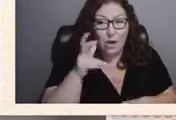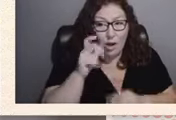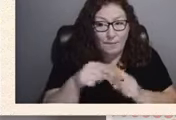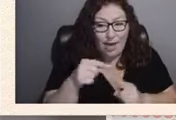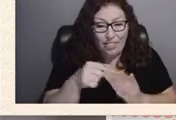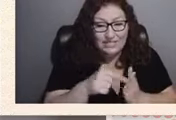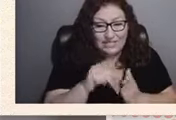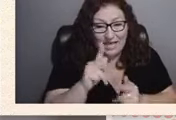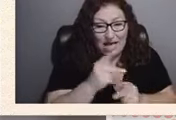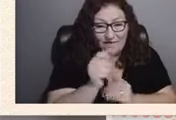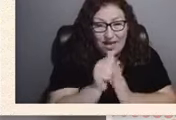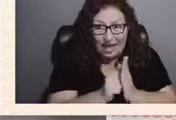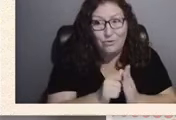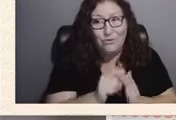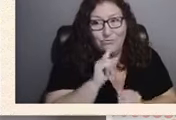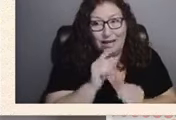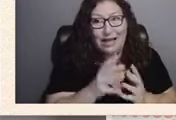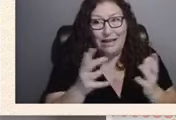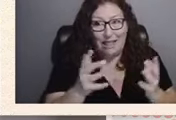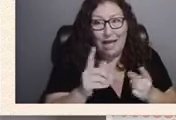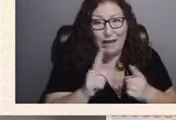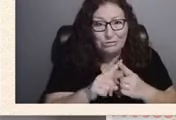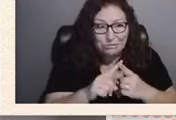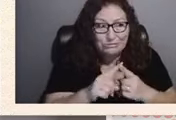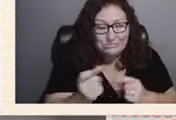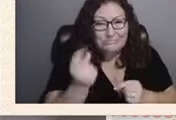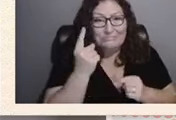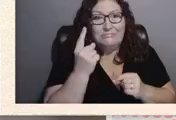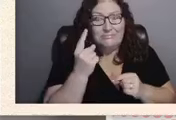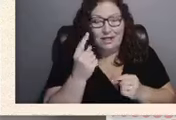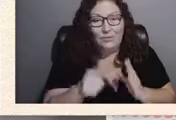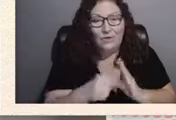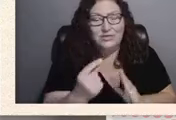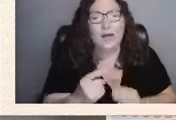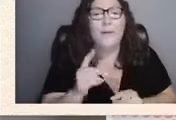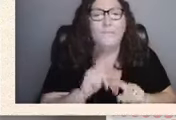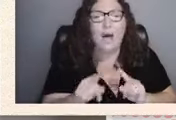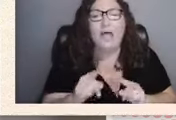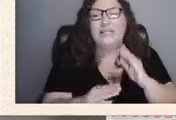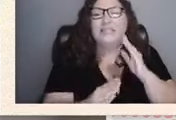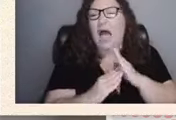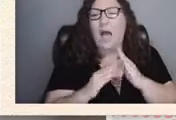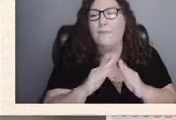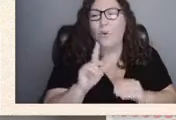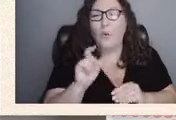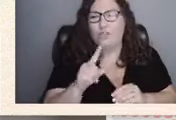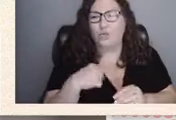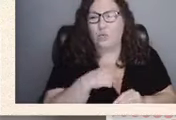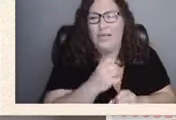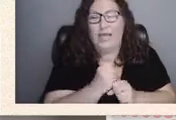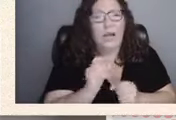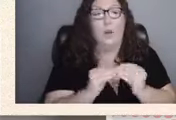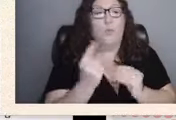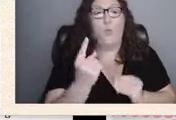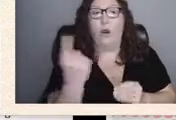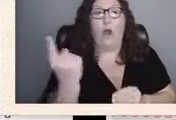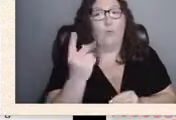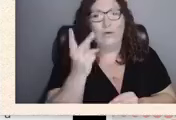in. But here are the top frequently asked questions we get. And the number one we always receive this question